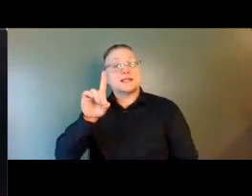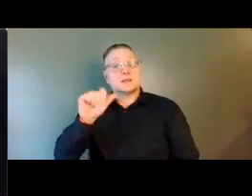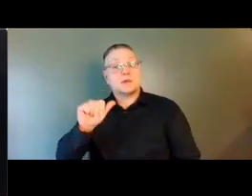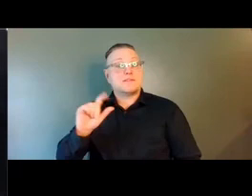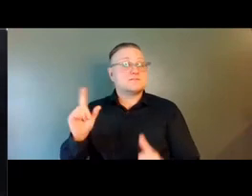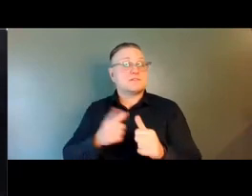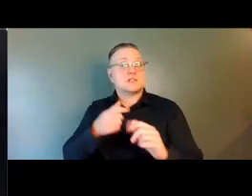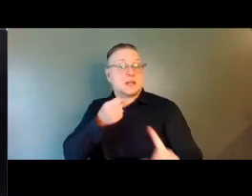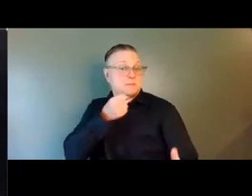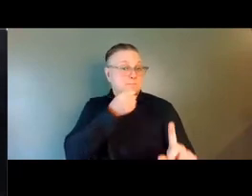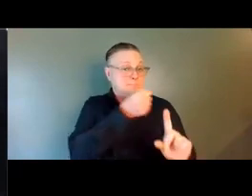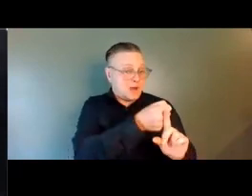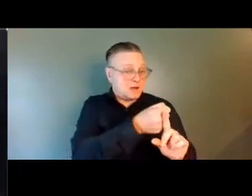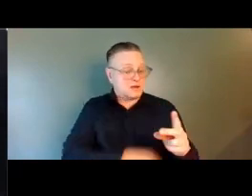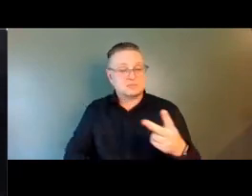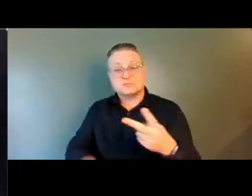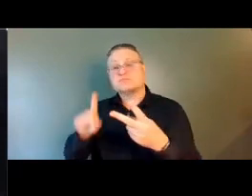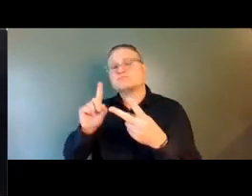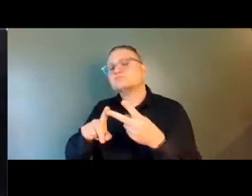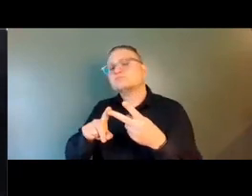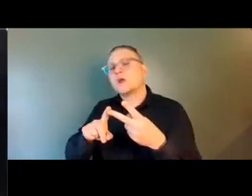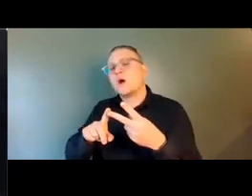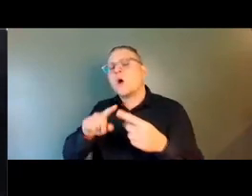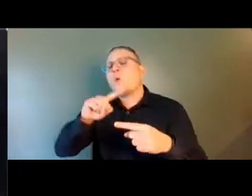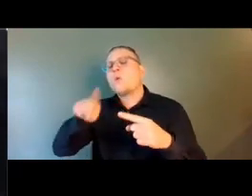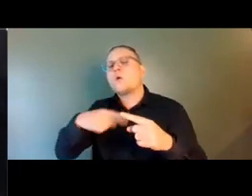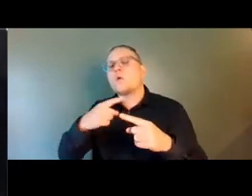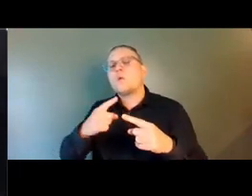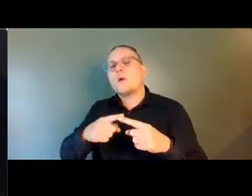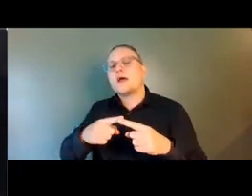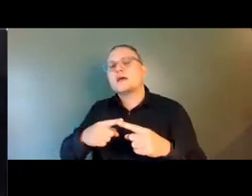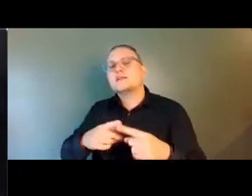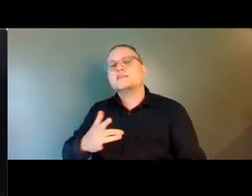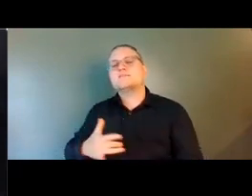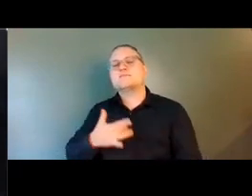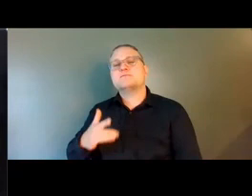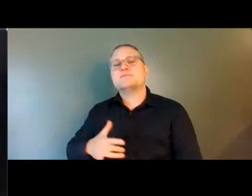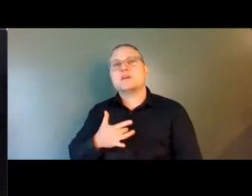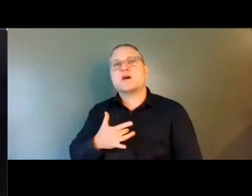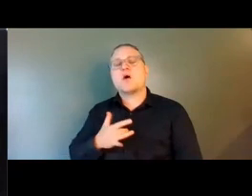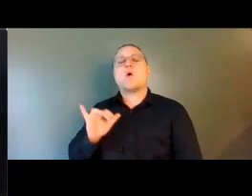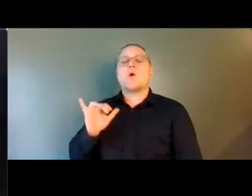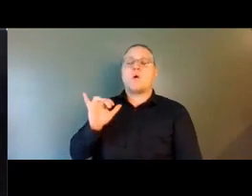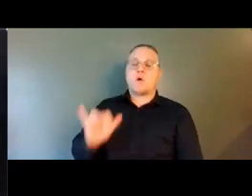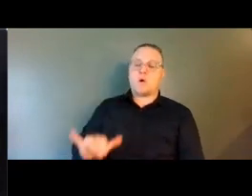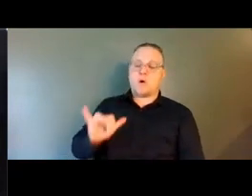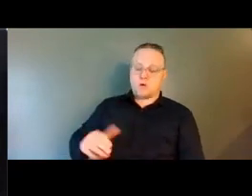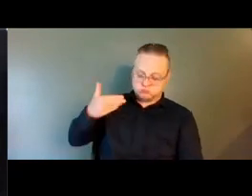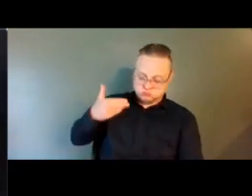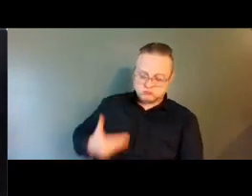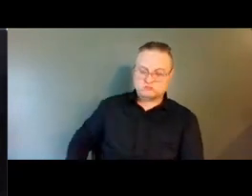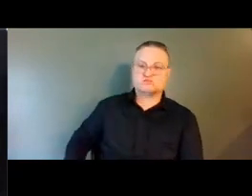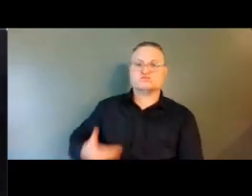disability? Or at what point in your life did you come to understand that you are a person